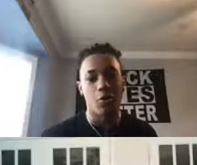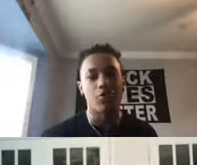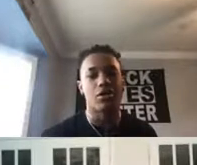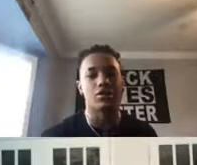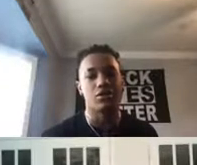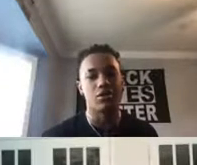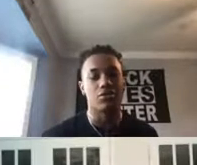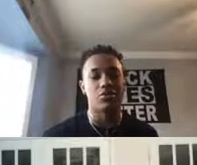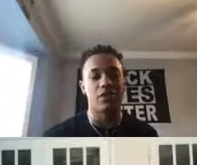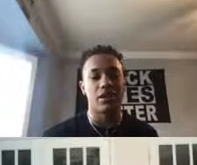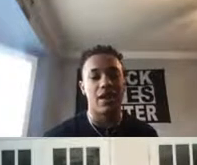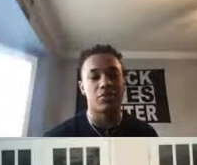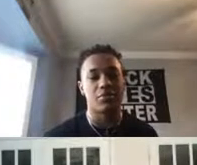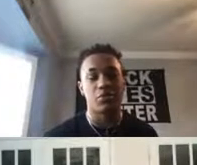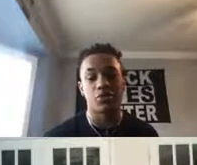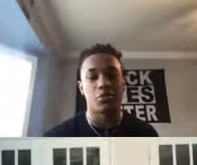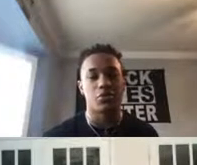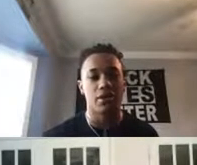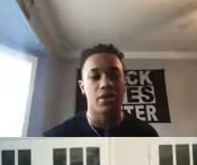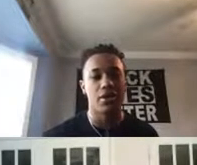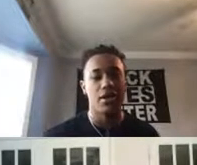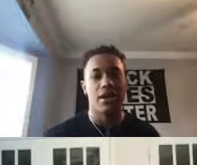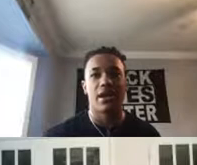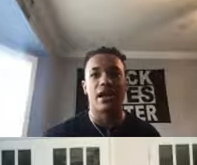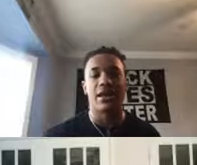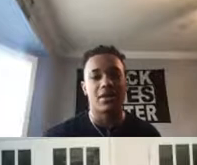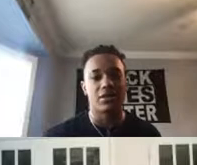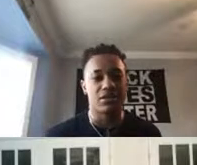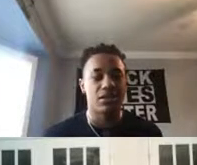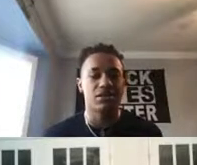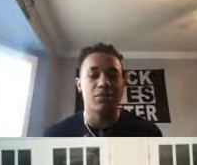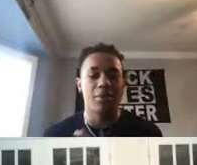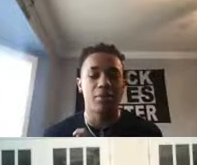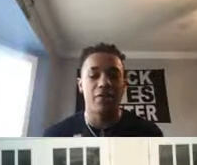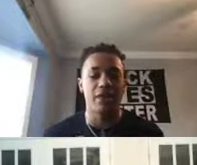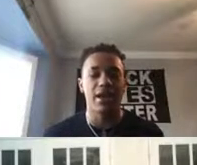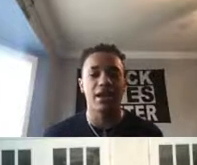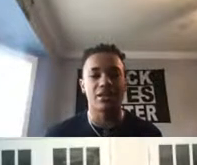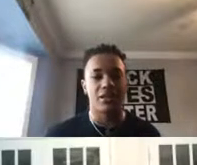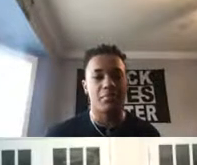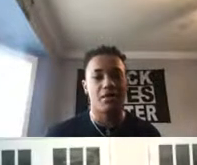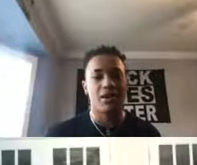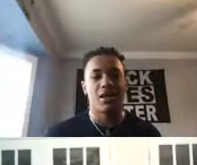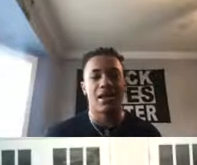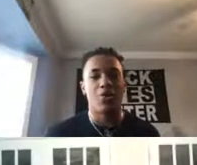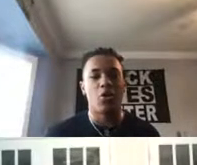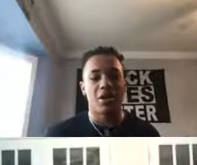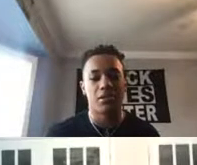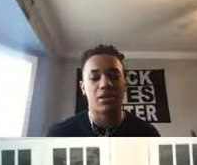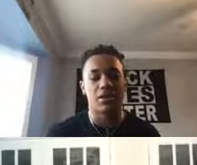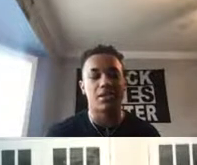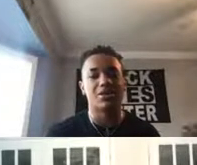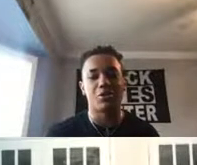and over on the news screen after summer or school was already out, and I didn't have to see, like, the same white people every day, it kind of just, like, like woke